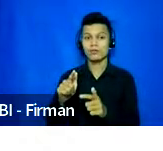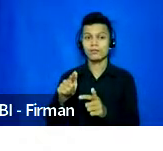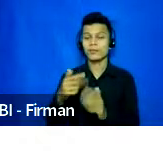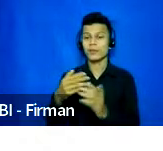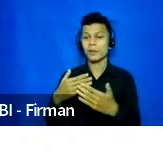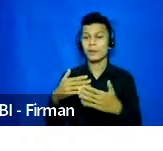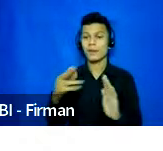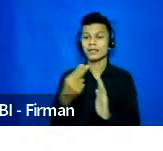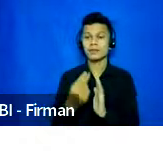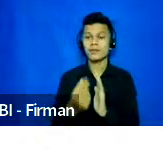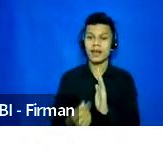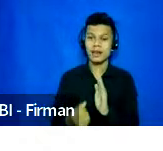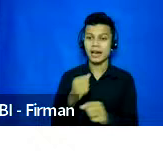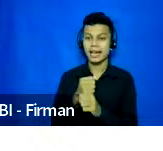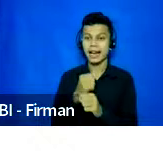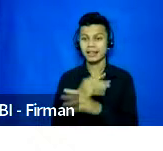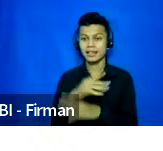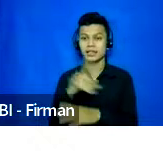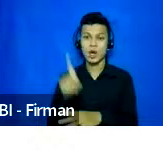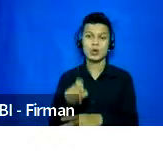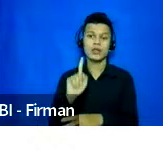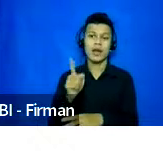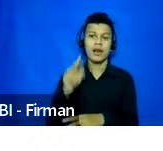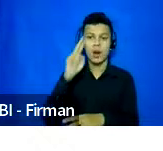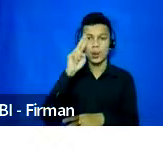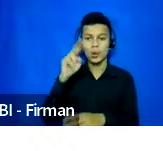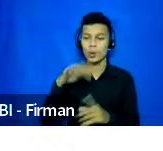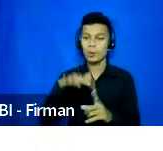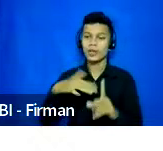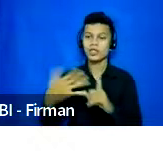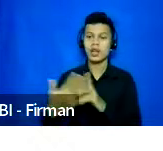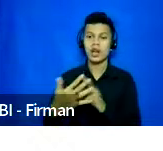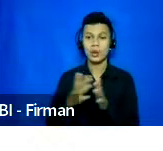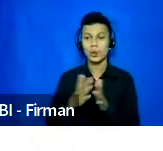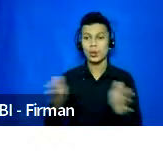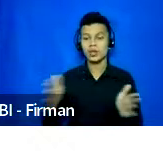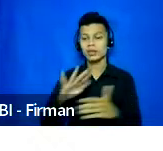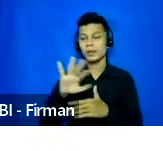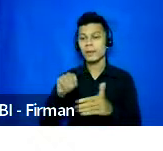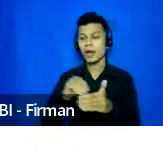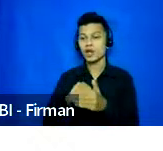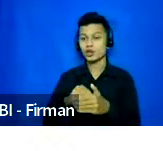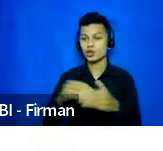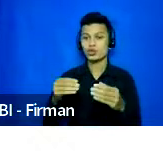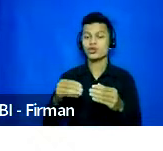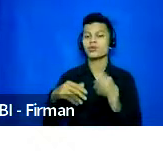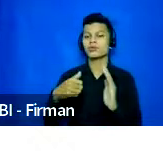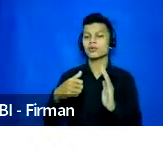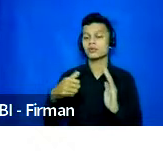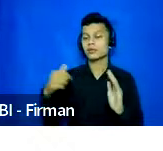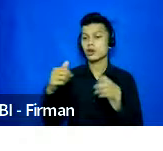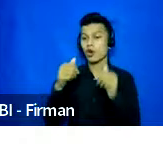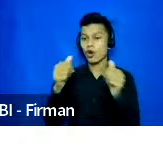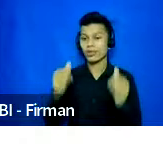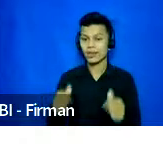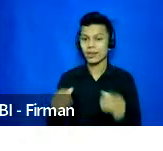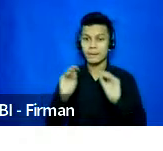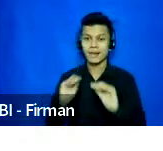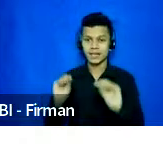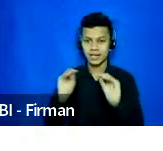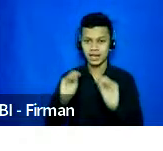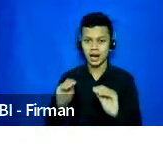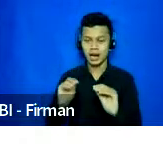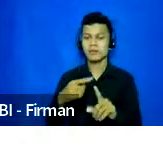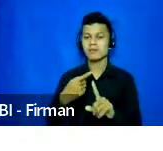public goods, including educational content. And it needs to be free from business interests, because if we want to